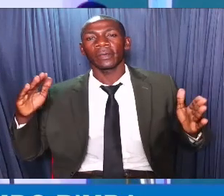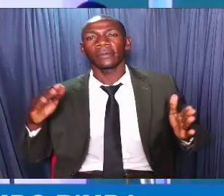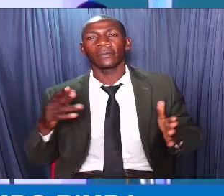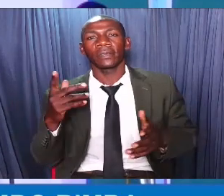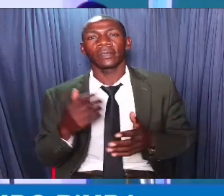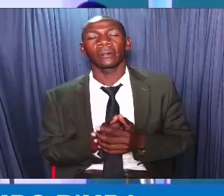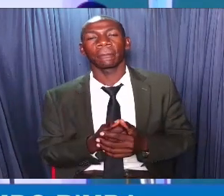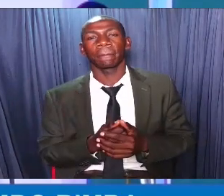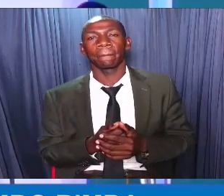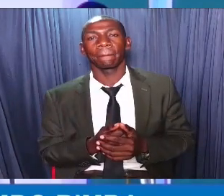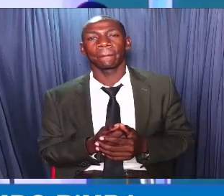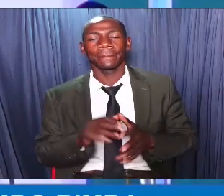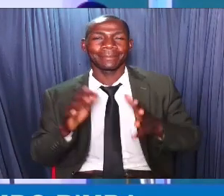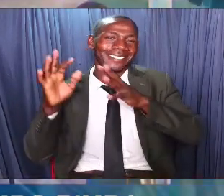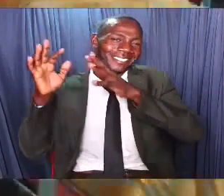be more than them.